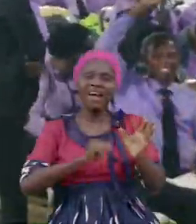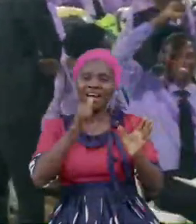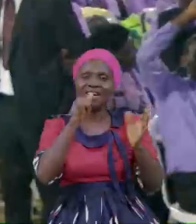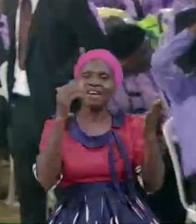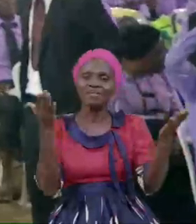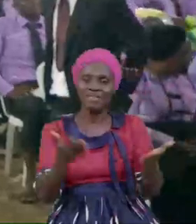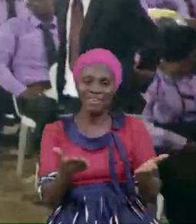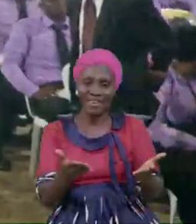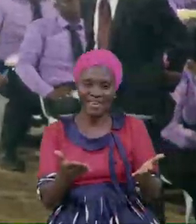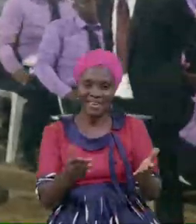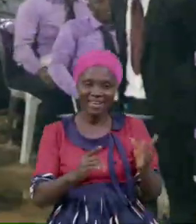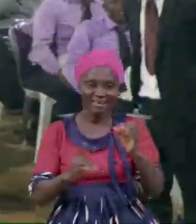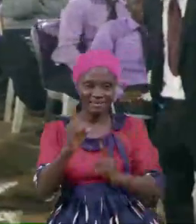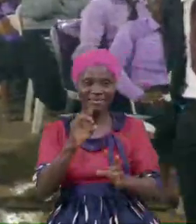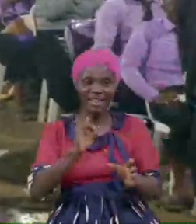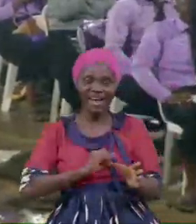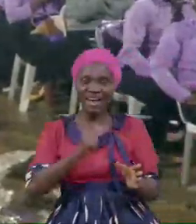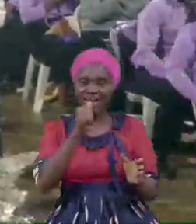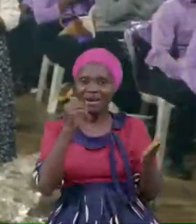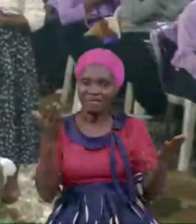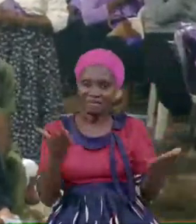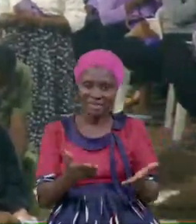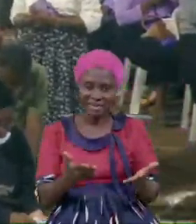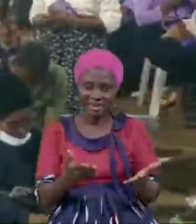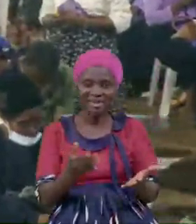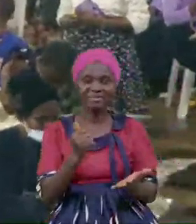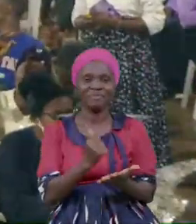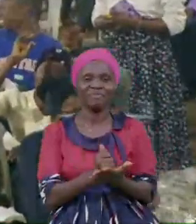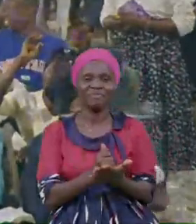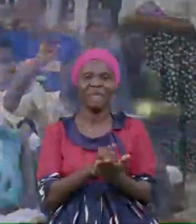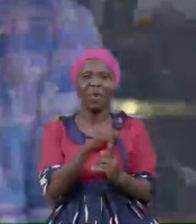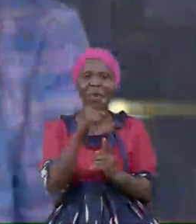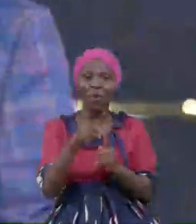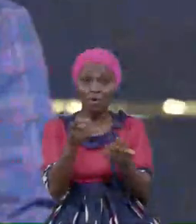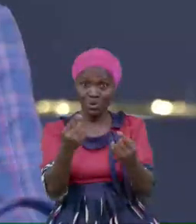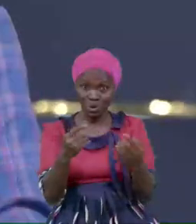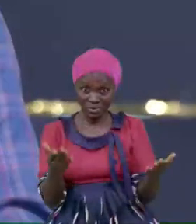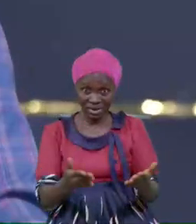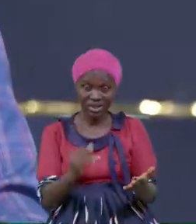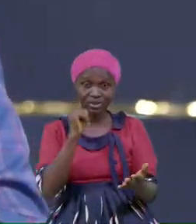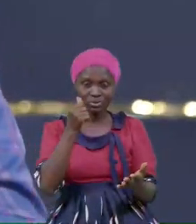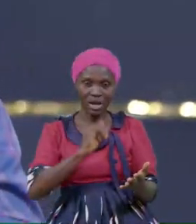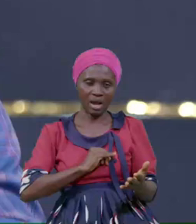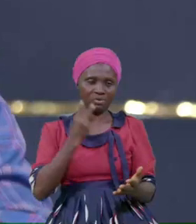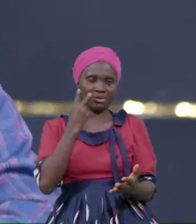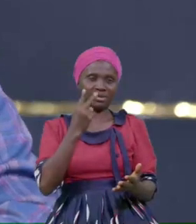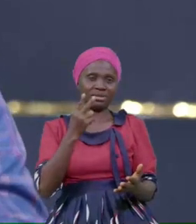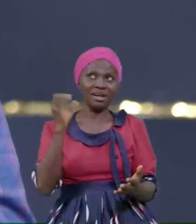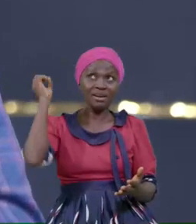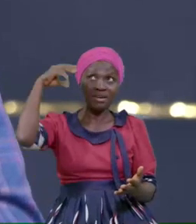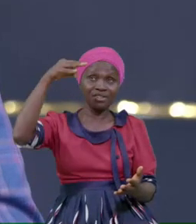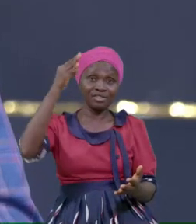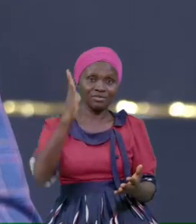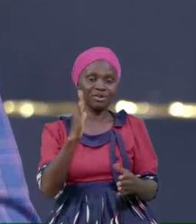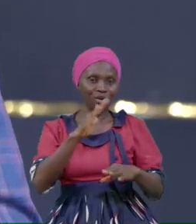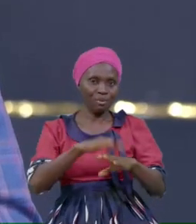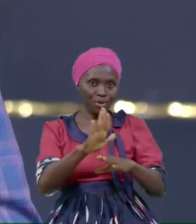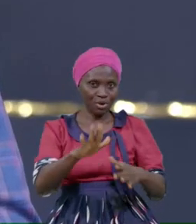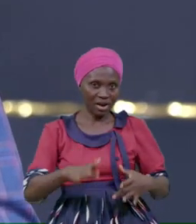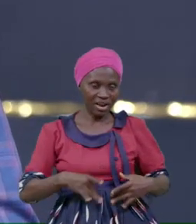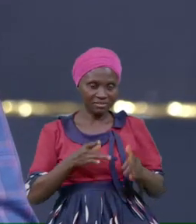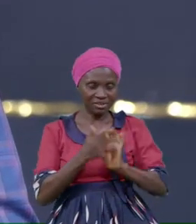Yeah. And when you come tomorrow, I will see the grace of God in your life. Yeah. And then we'll add to